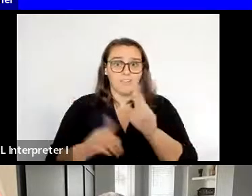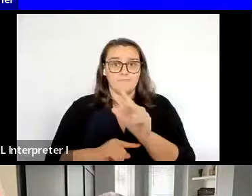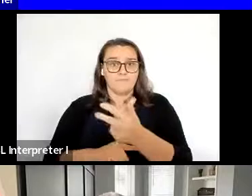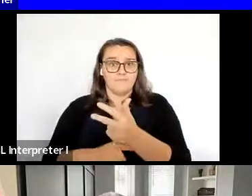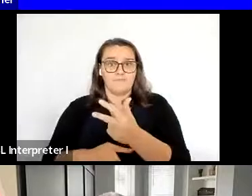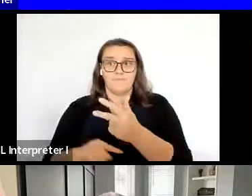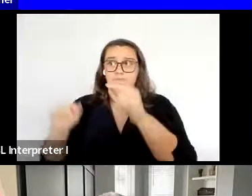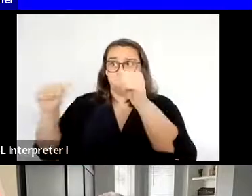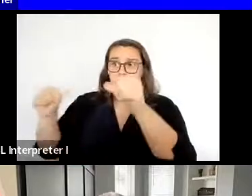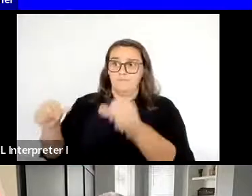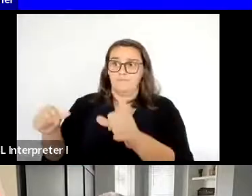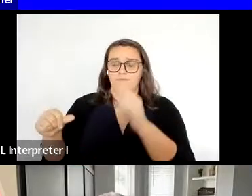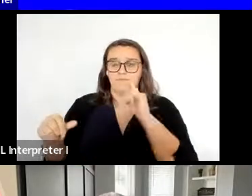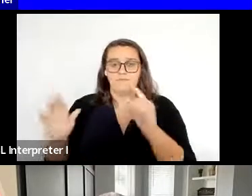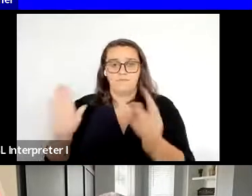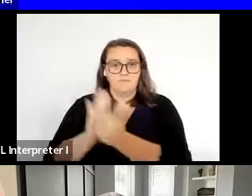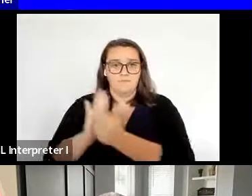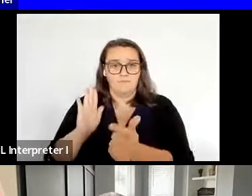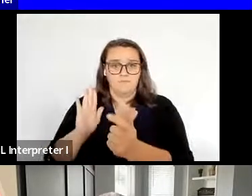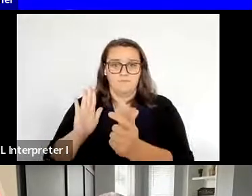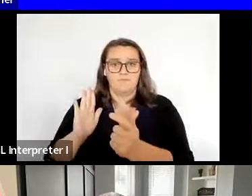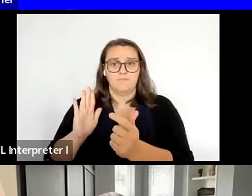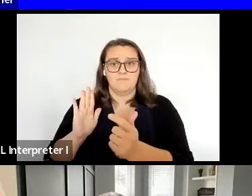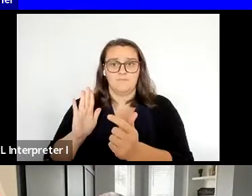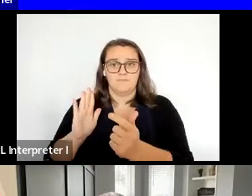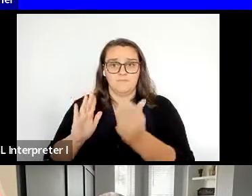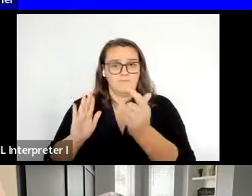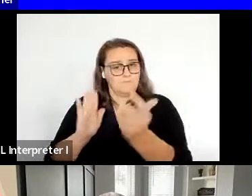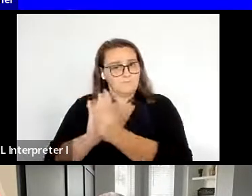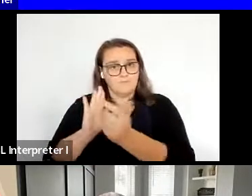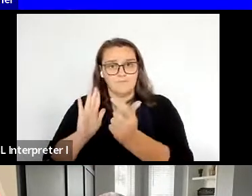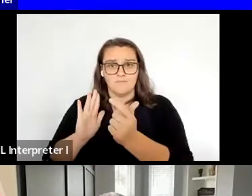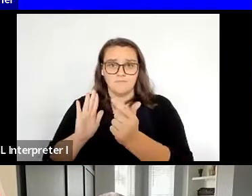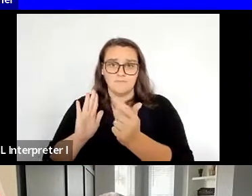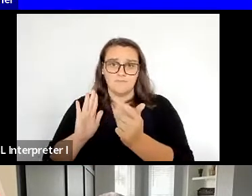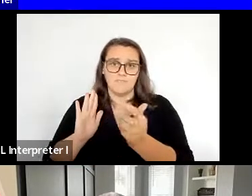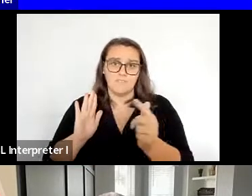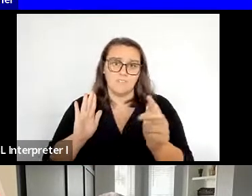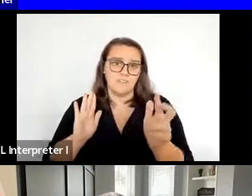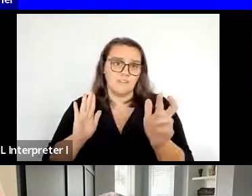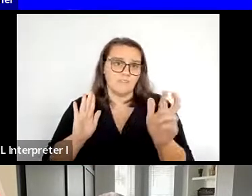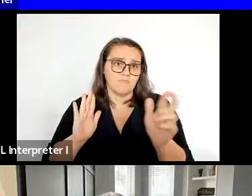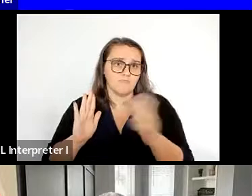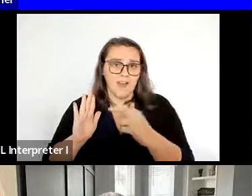a turn arrow that's red that people blow through all the time.